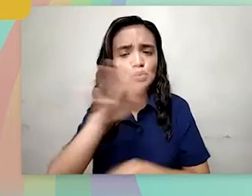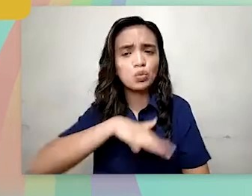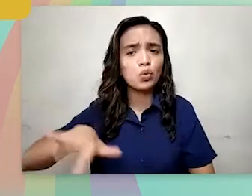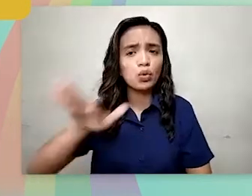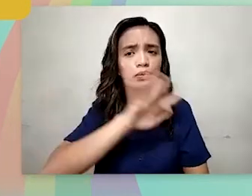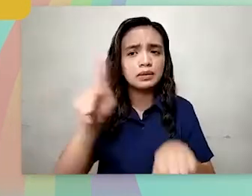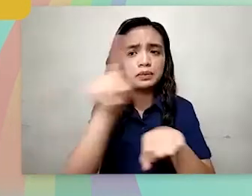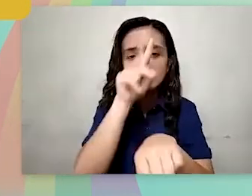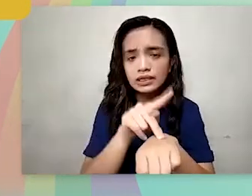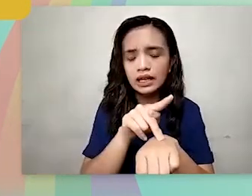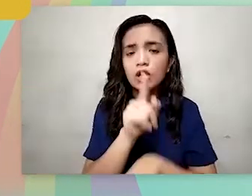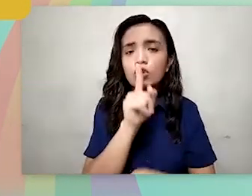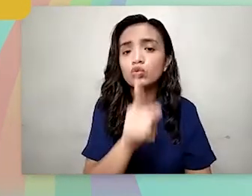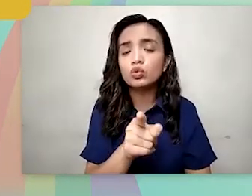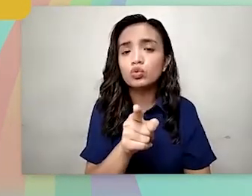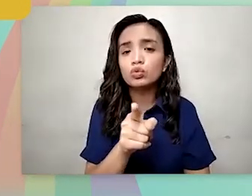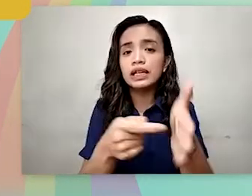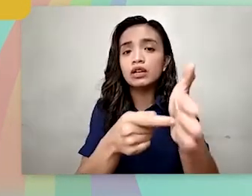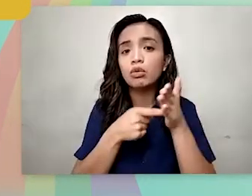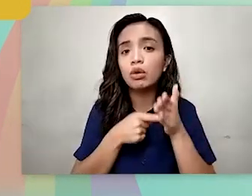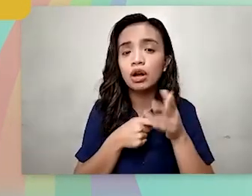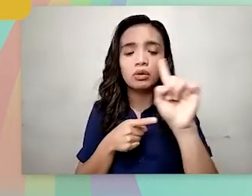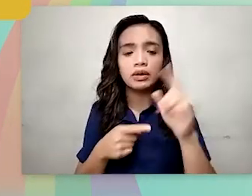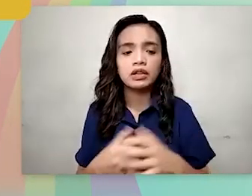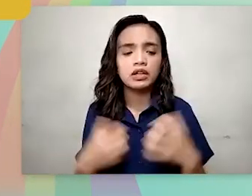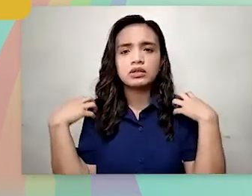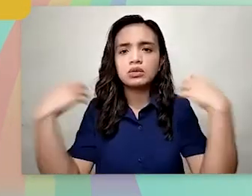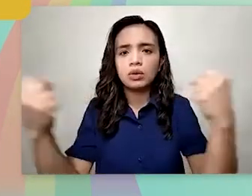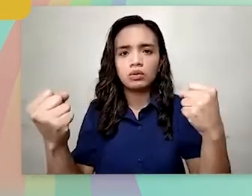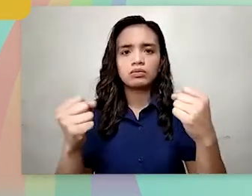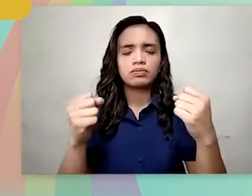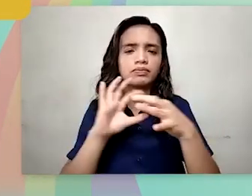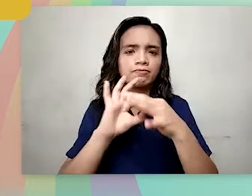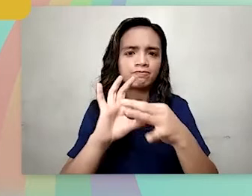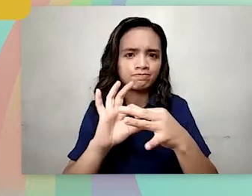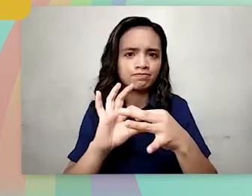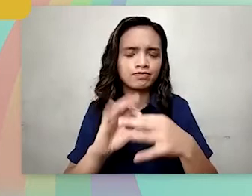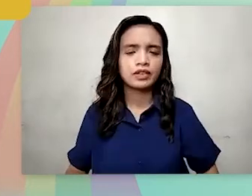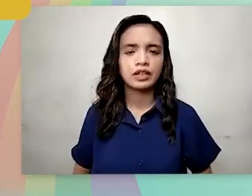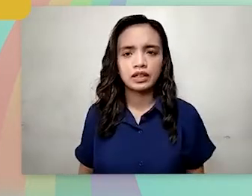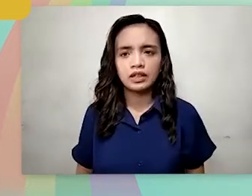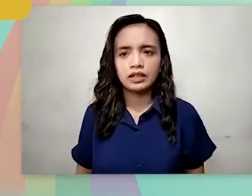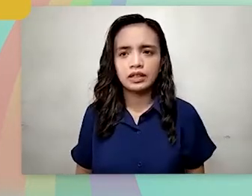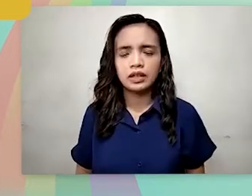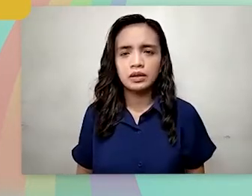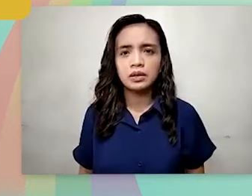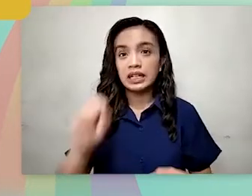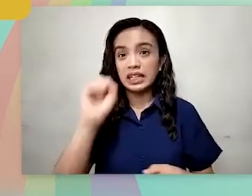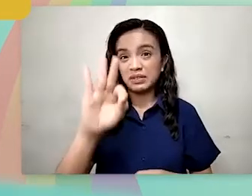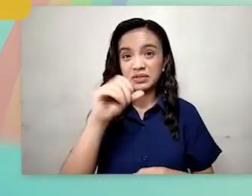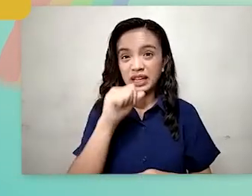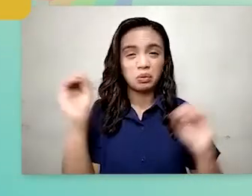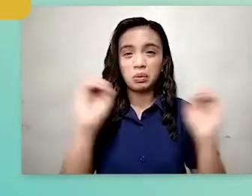our members nationwide, and that will require a strong network to work with. We